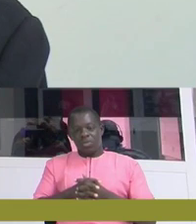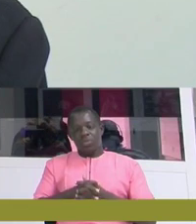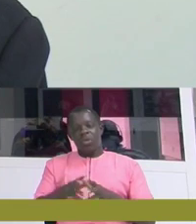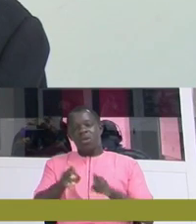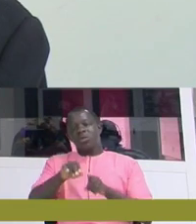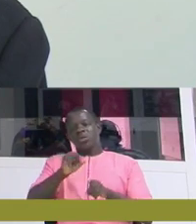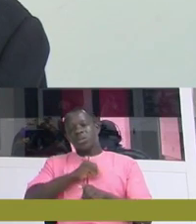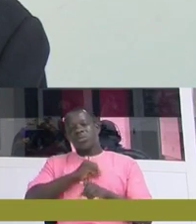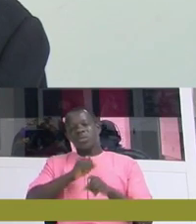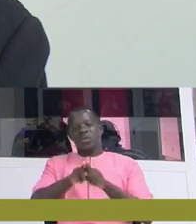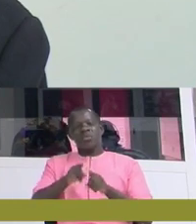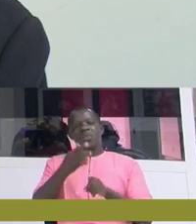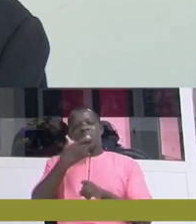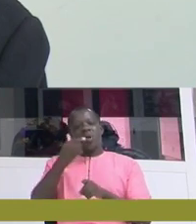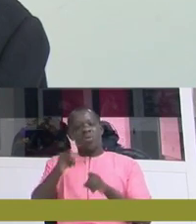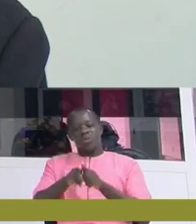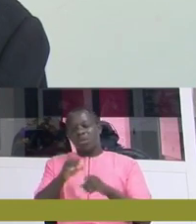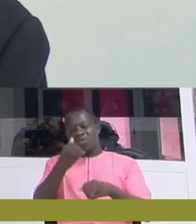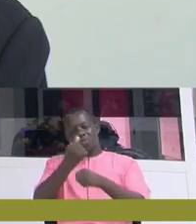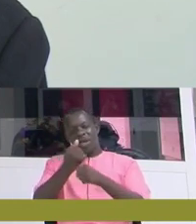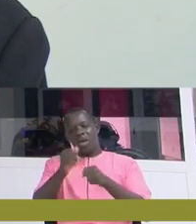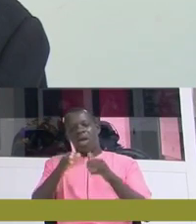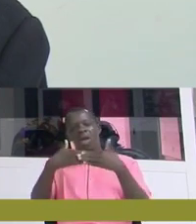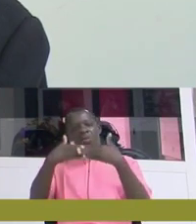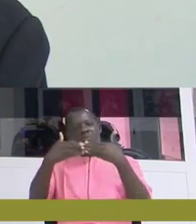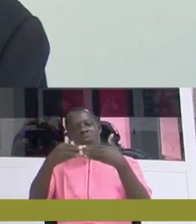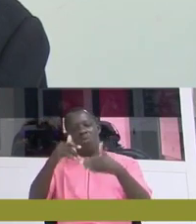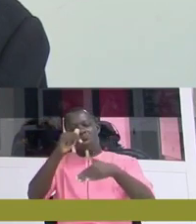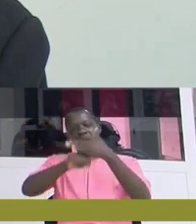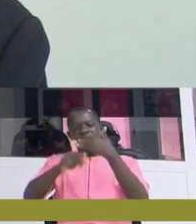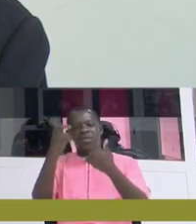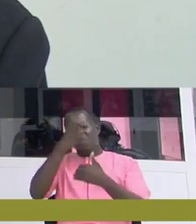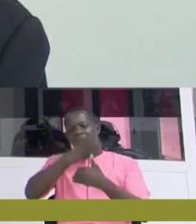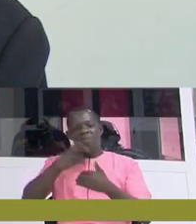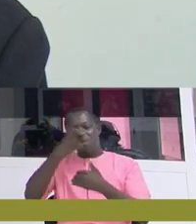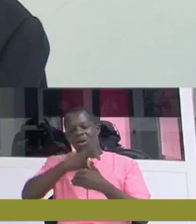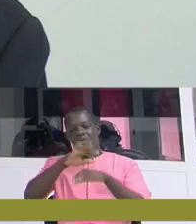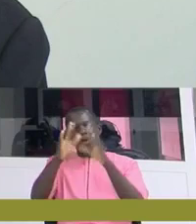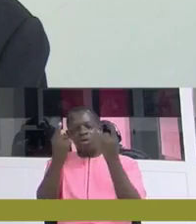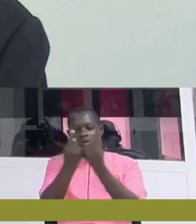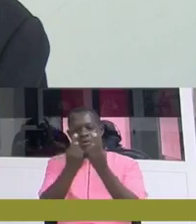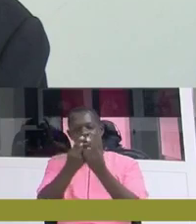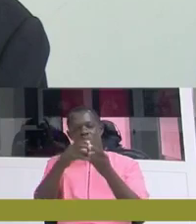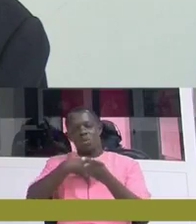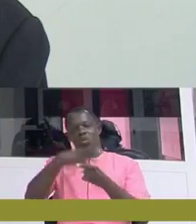The song was wiggling inside the mouth as if he was trying to mumble something which was